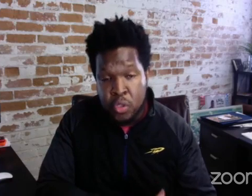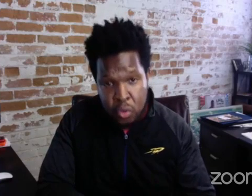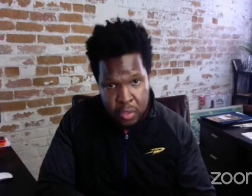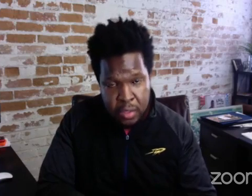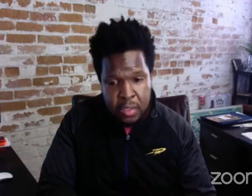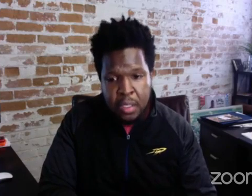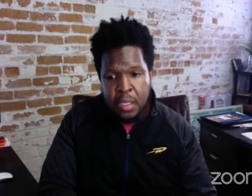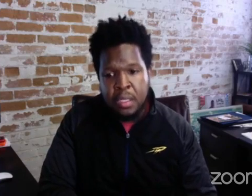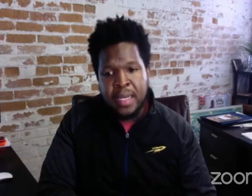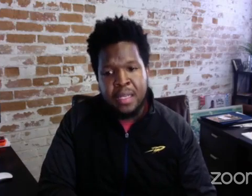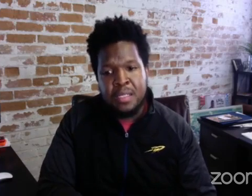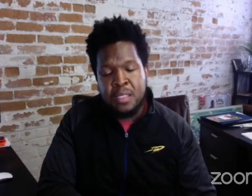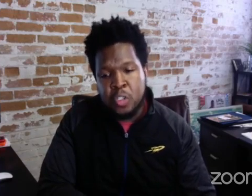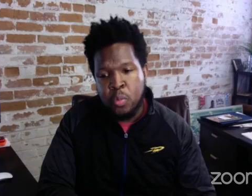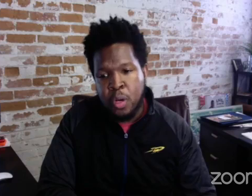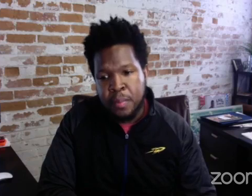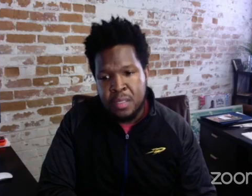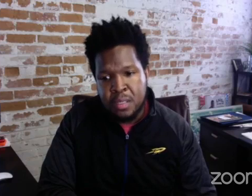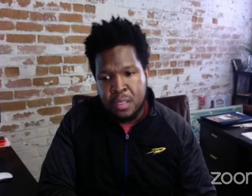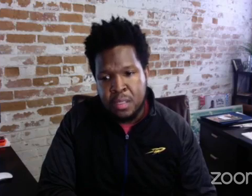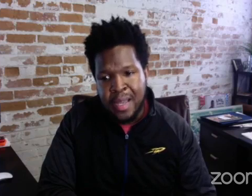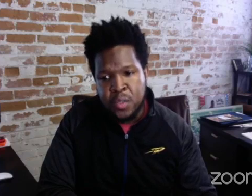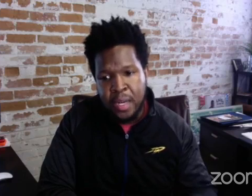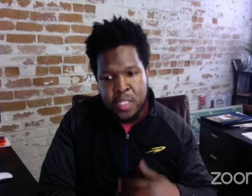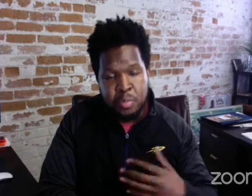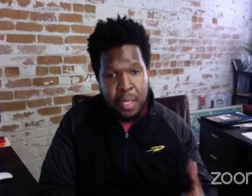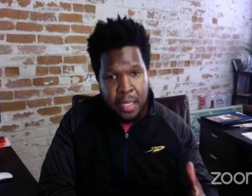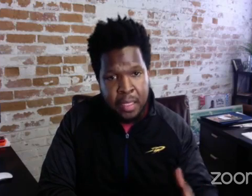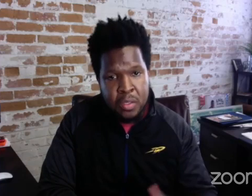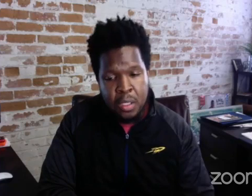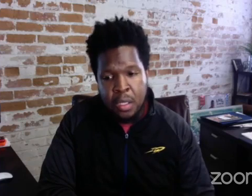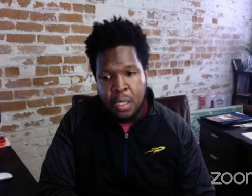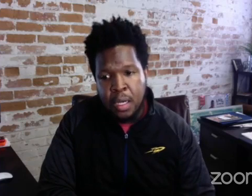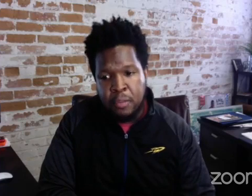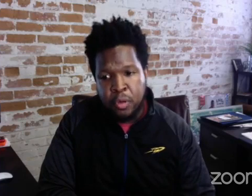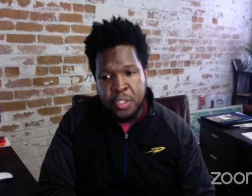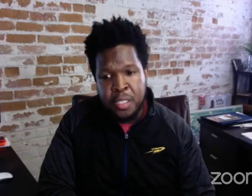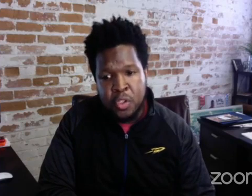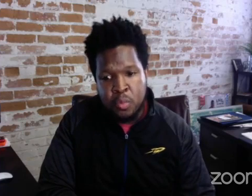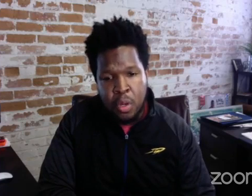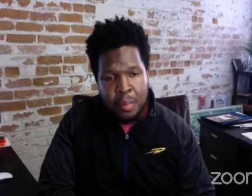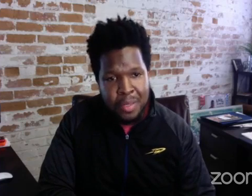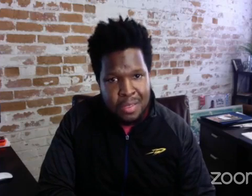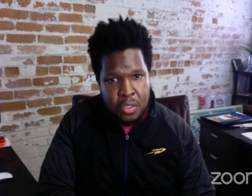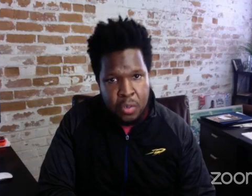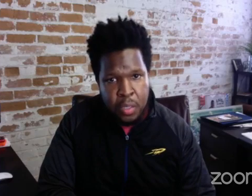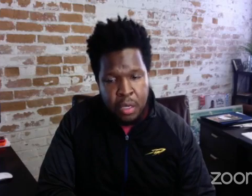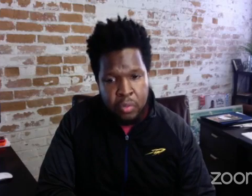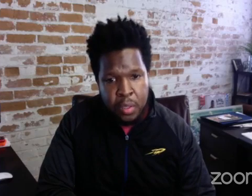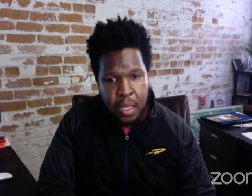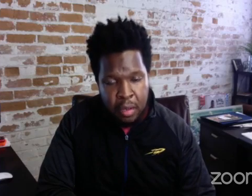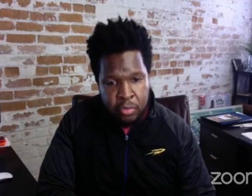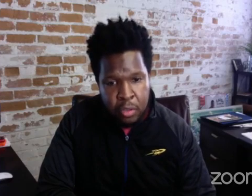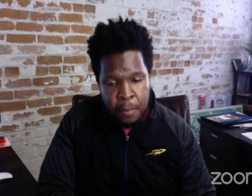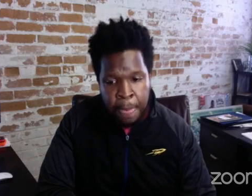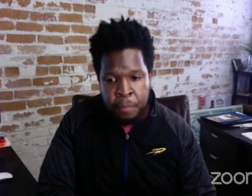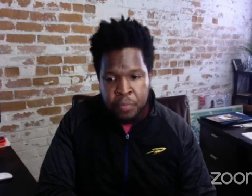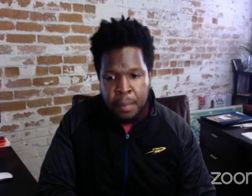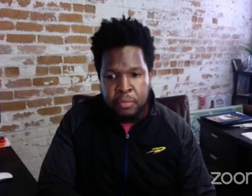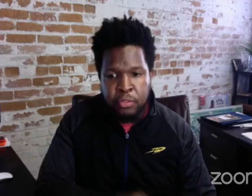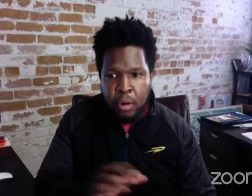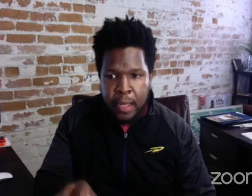local resources that can assist small businesses, as well as plans for Toledo's small business recovery